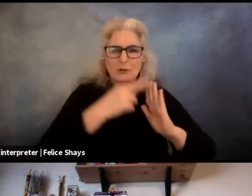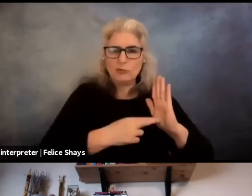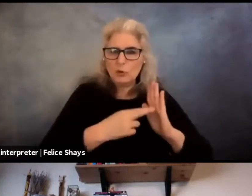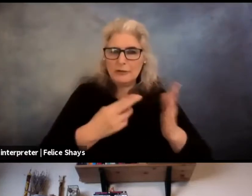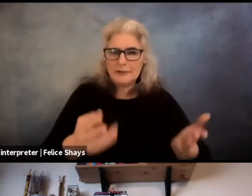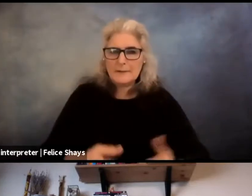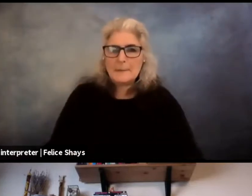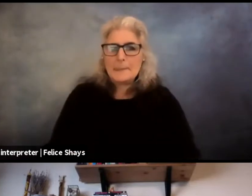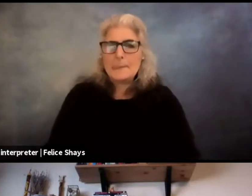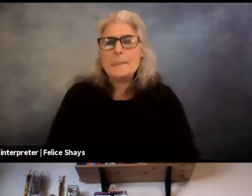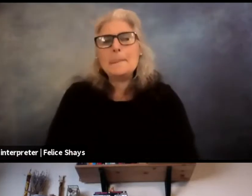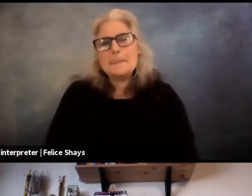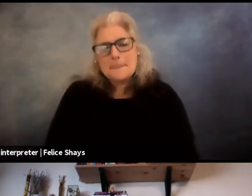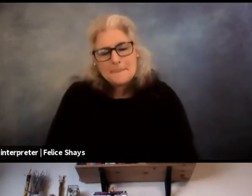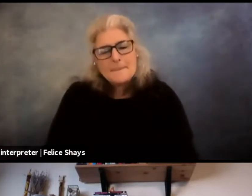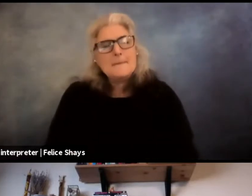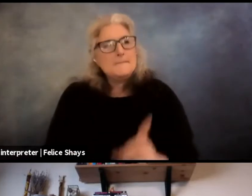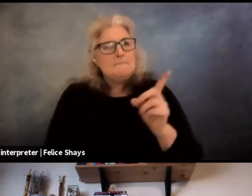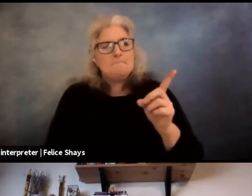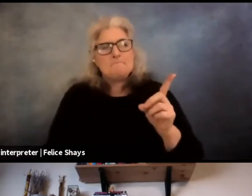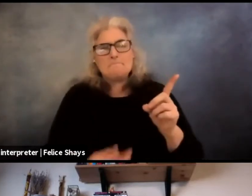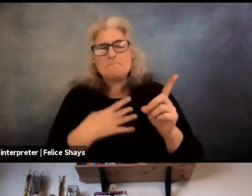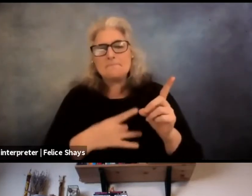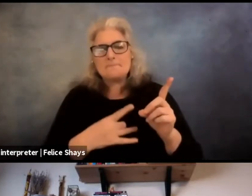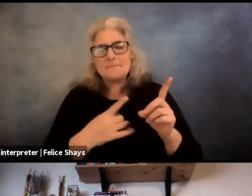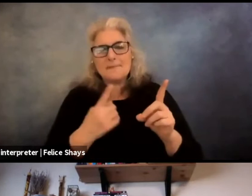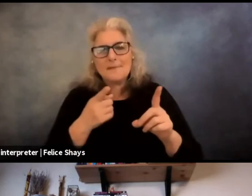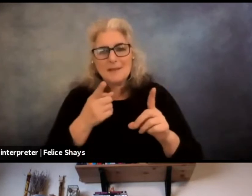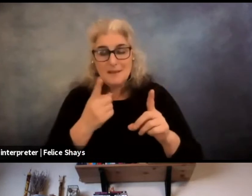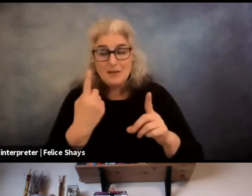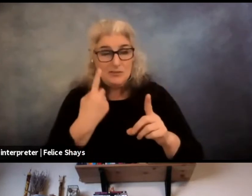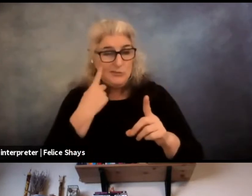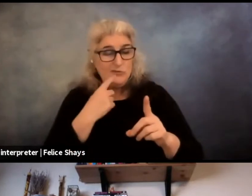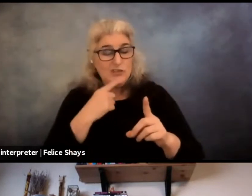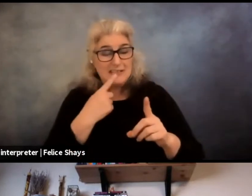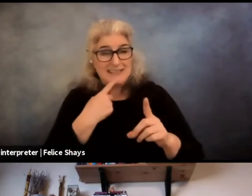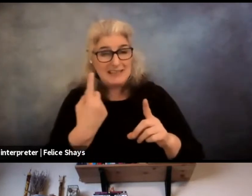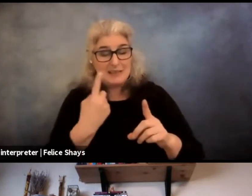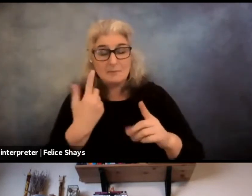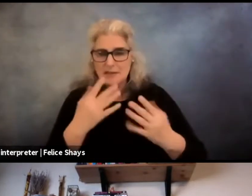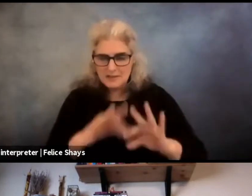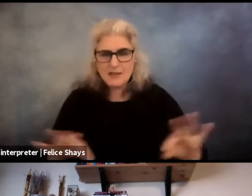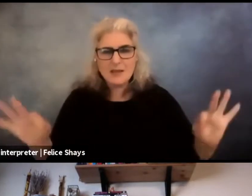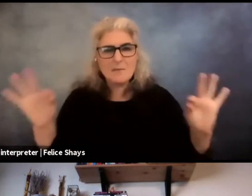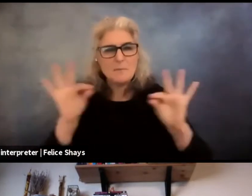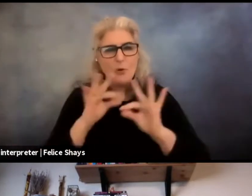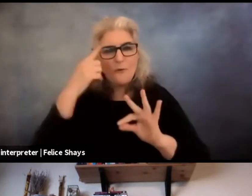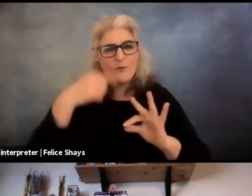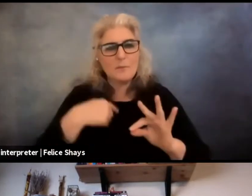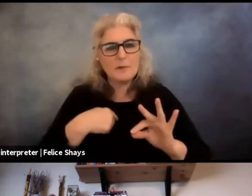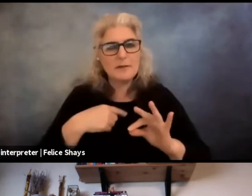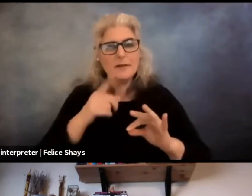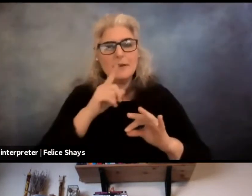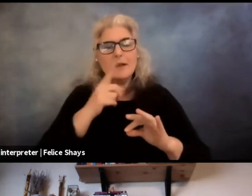I think that what you just said like touches on something that's so crucial, and it's brought up by the consent for